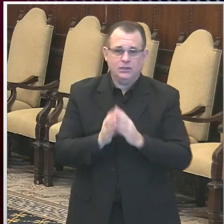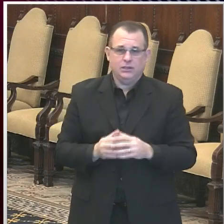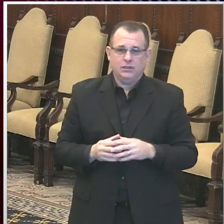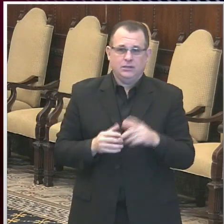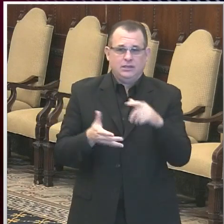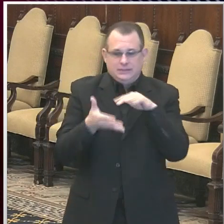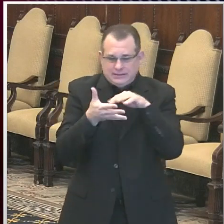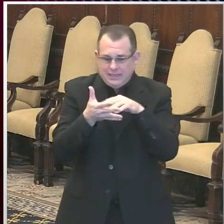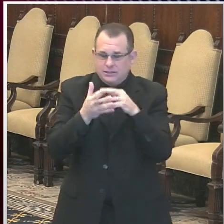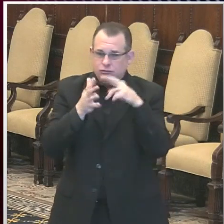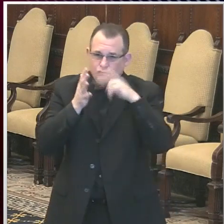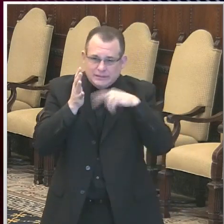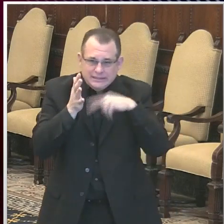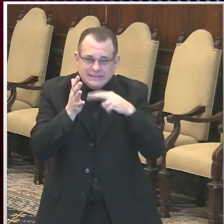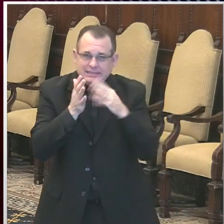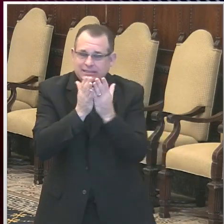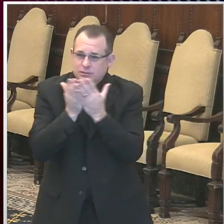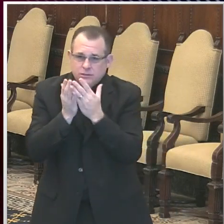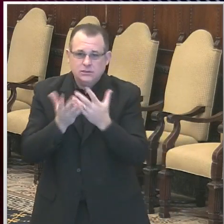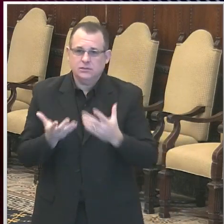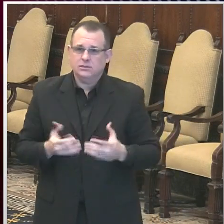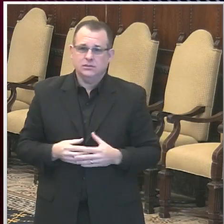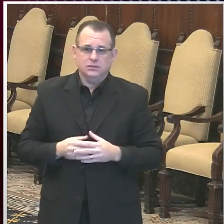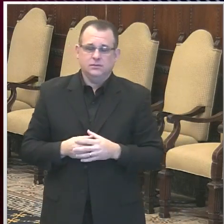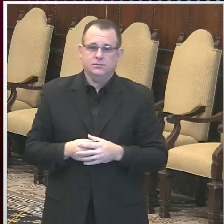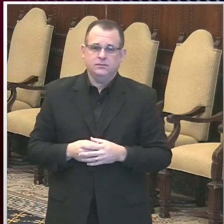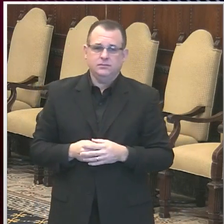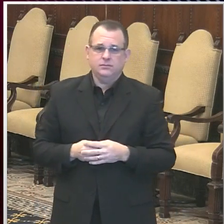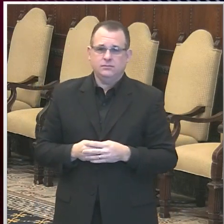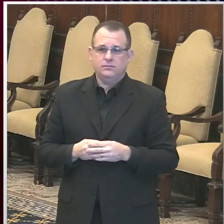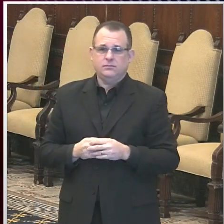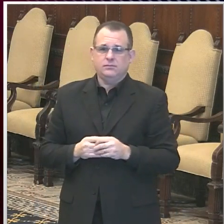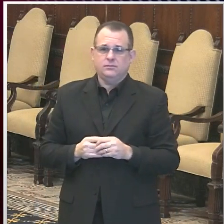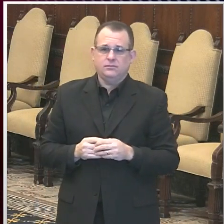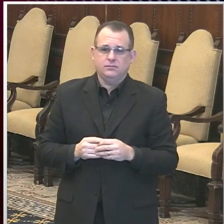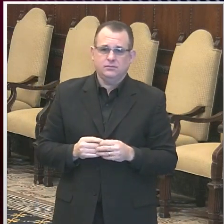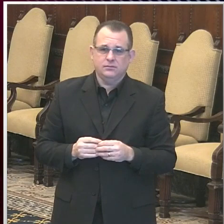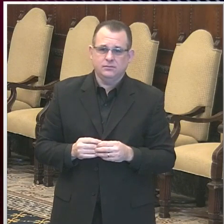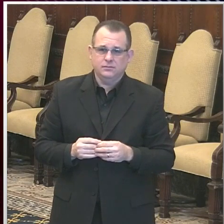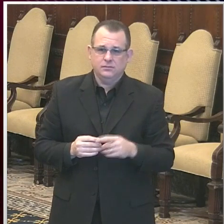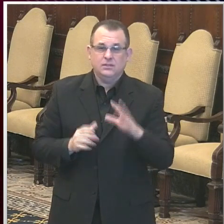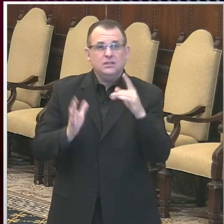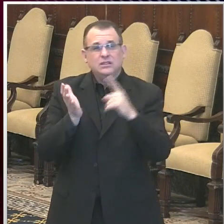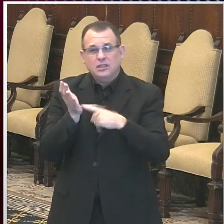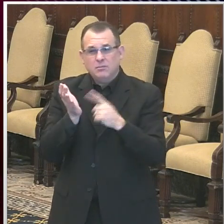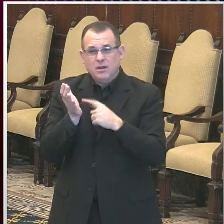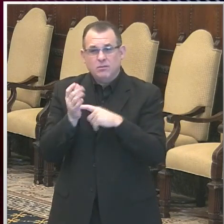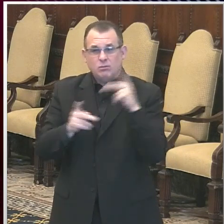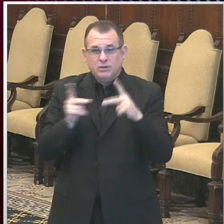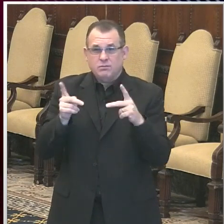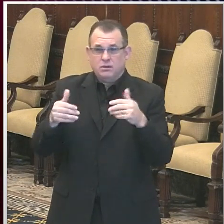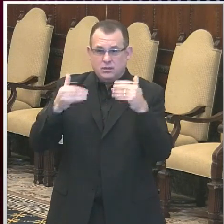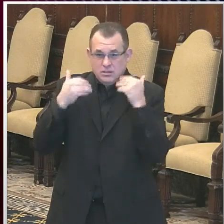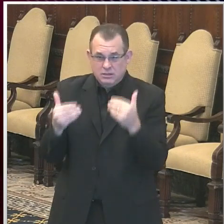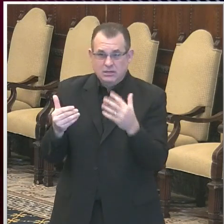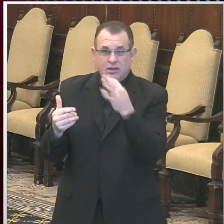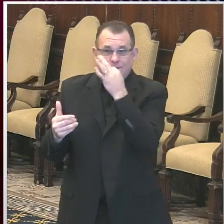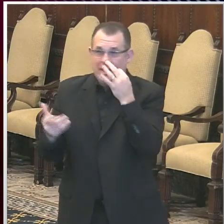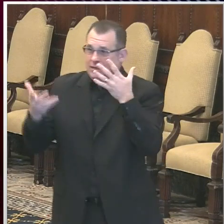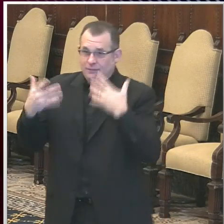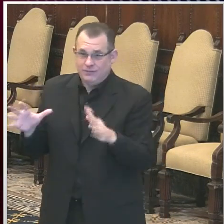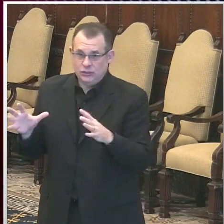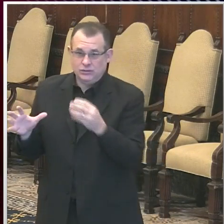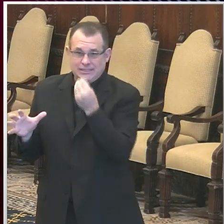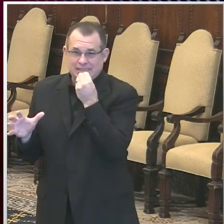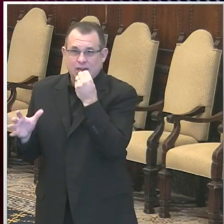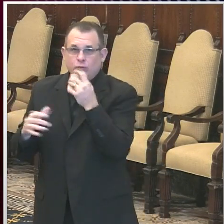of the Quran, and giving charity. At sunset, Muslims break the fast with a very light meal, pray,